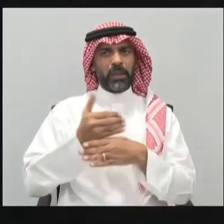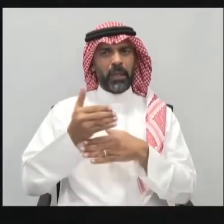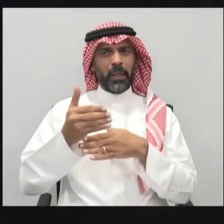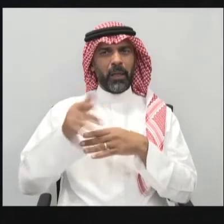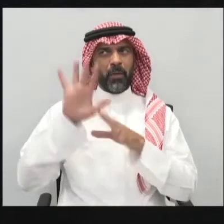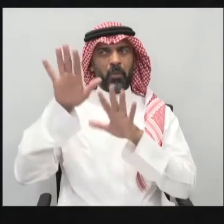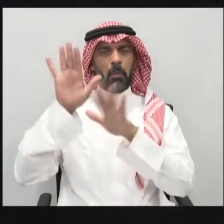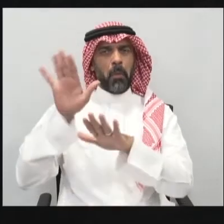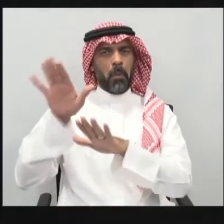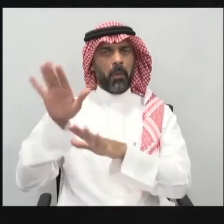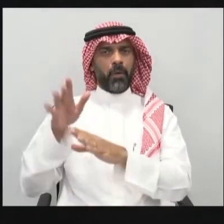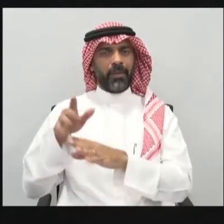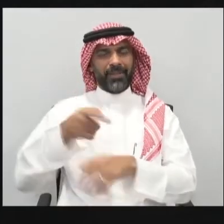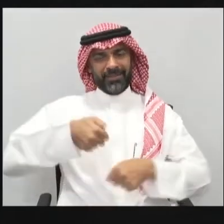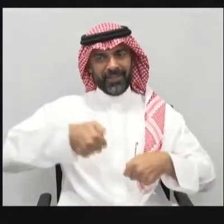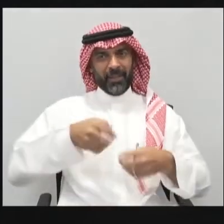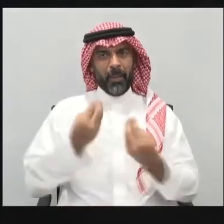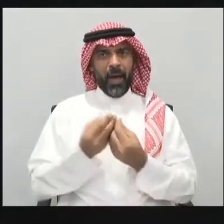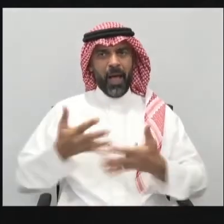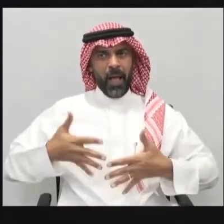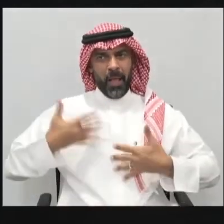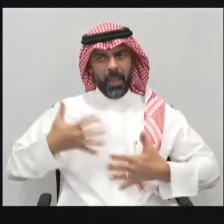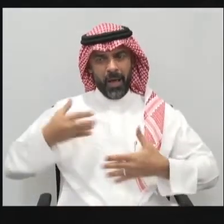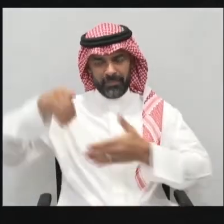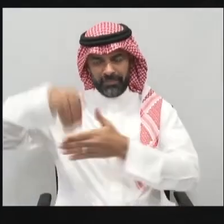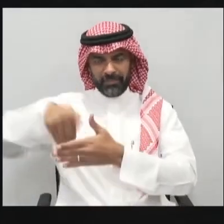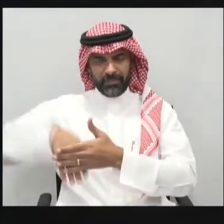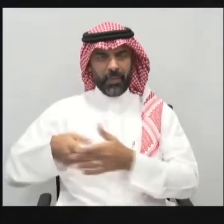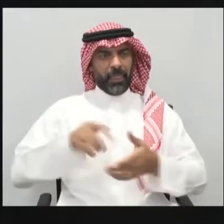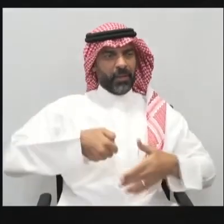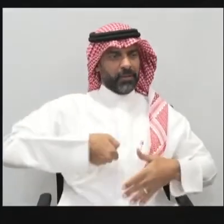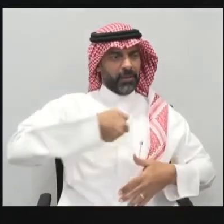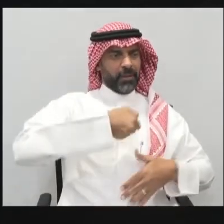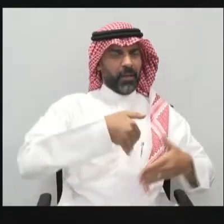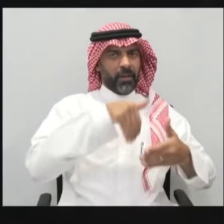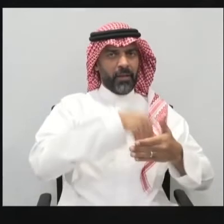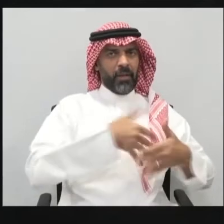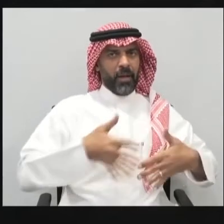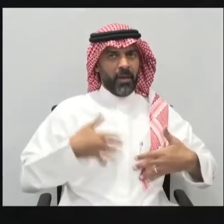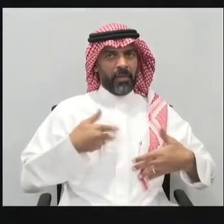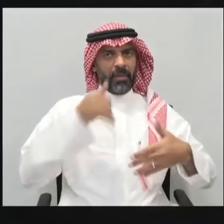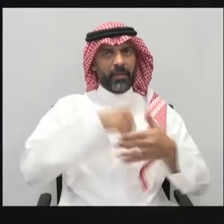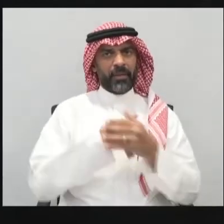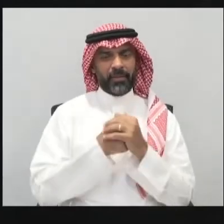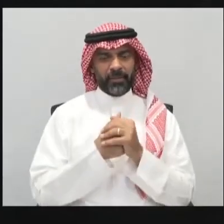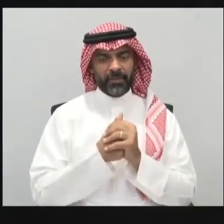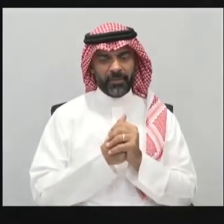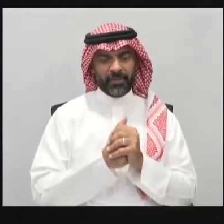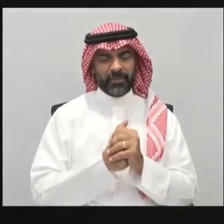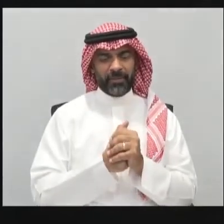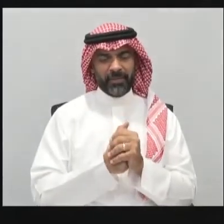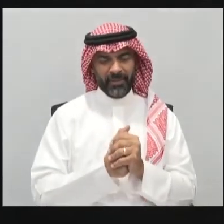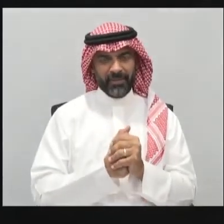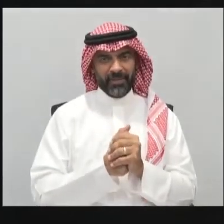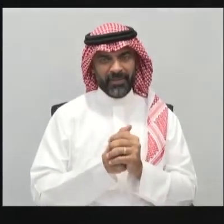right? So she has toys to play with, the dollhouse, right? She said something about dollhouse. The other